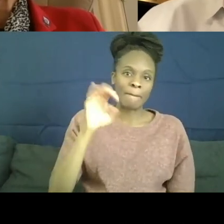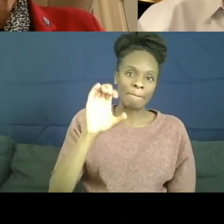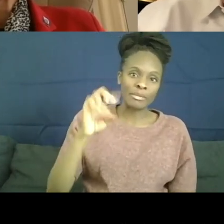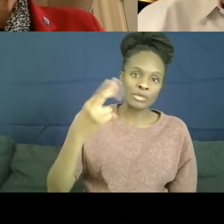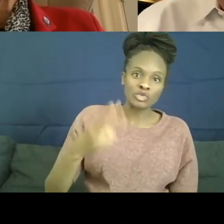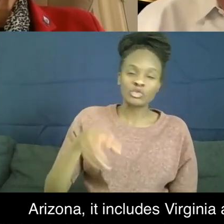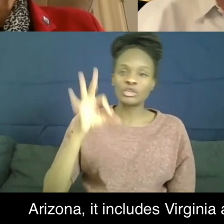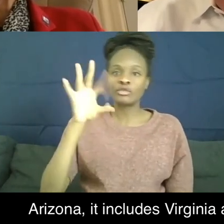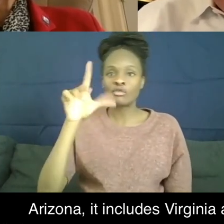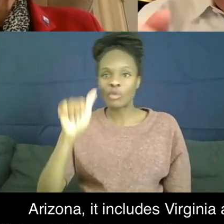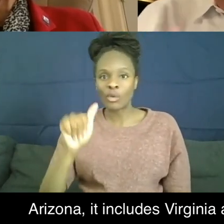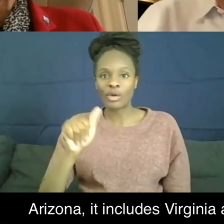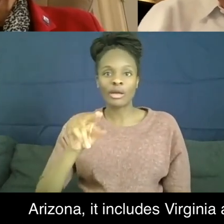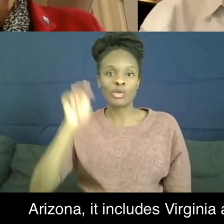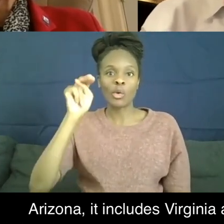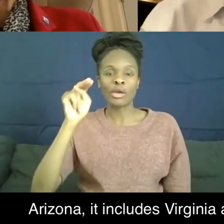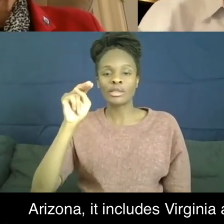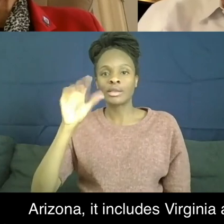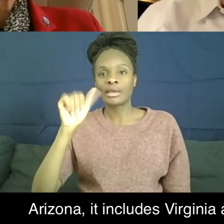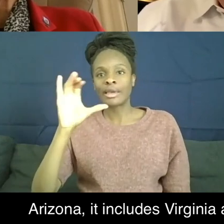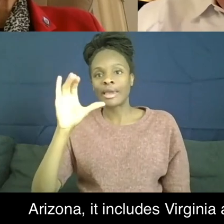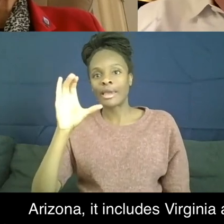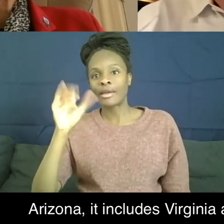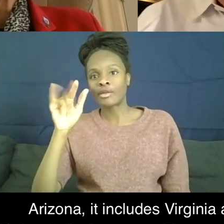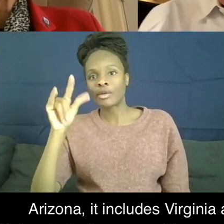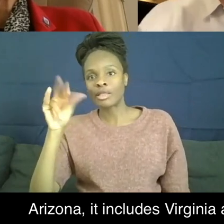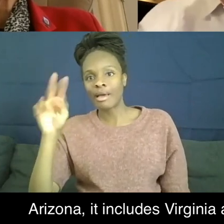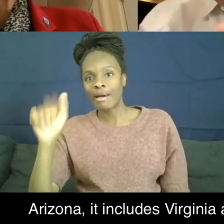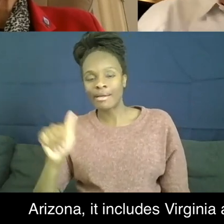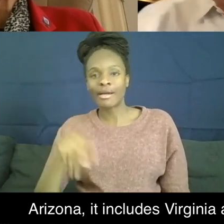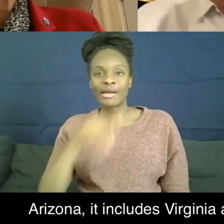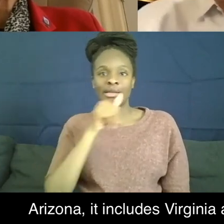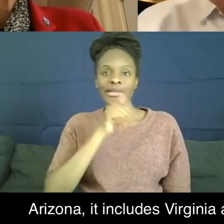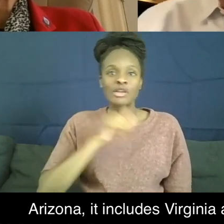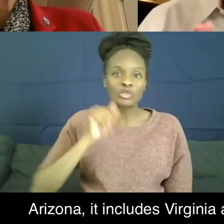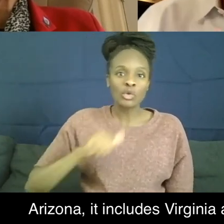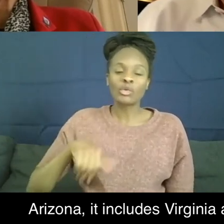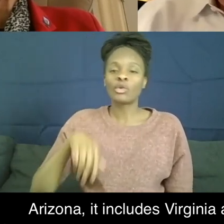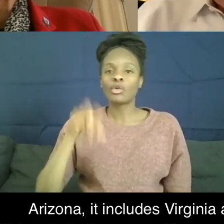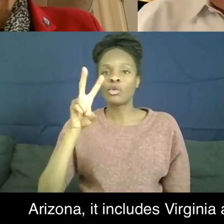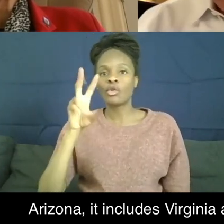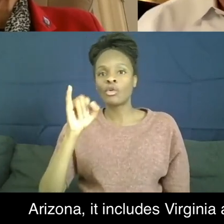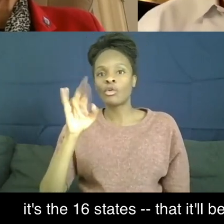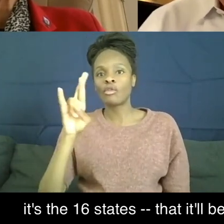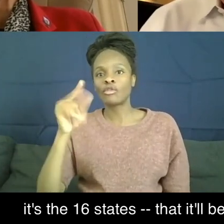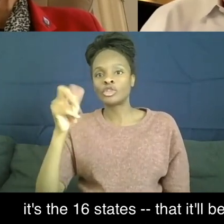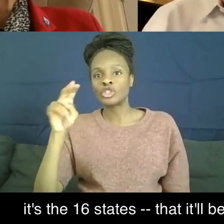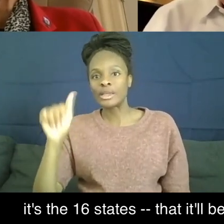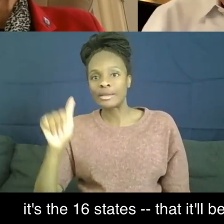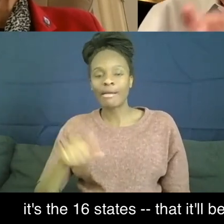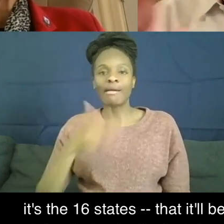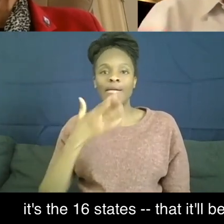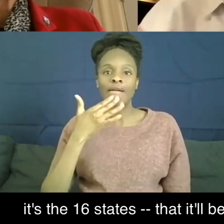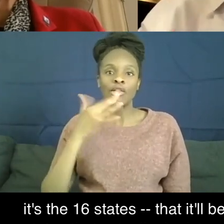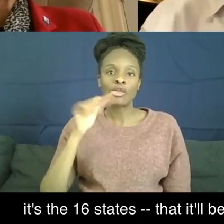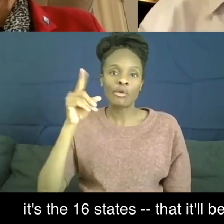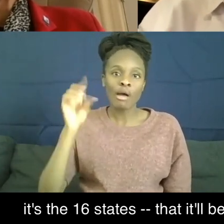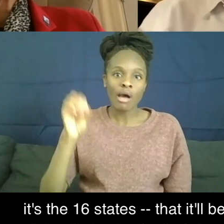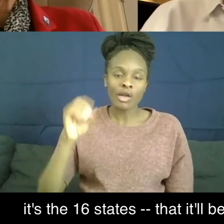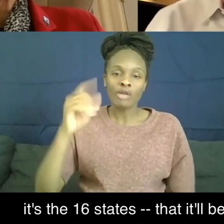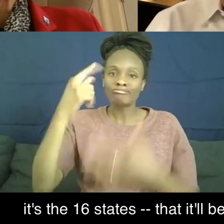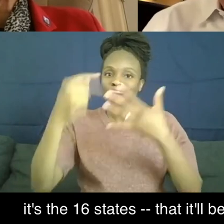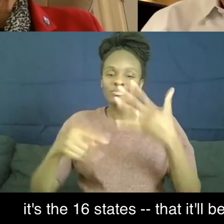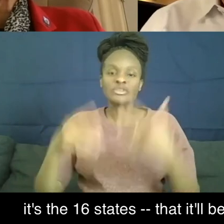North Carolina, you know, Arizona, uh, includes Virginia and Colorado that are more democratic, but it's, it's the 16